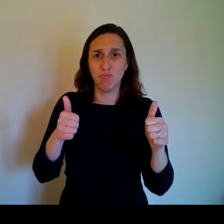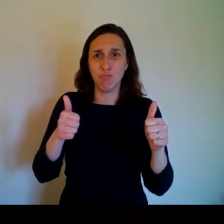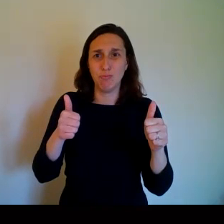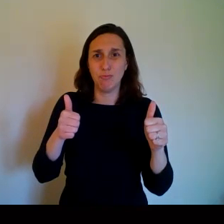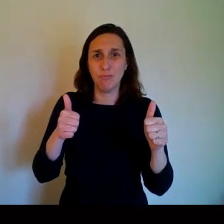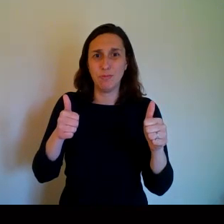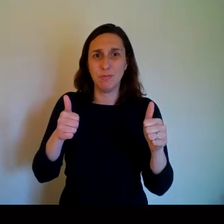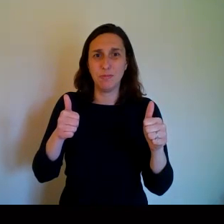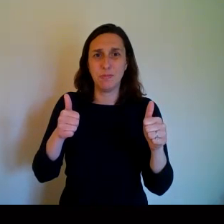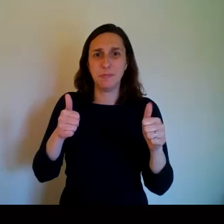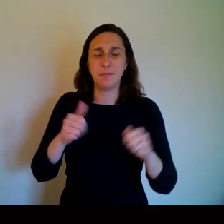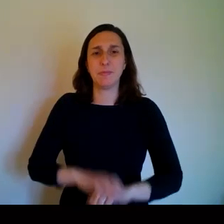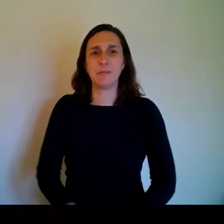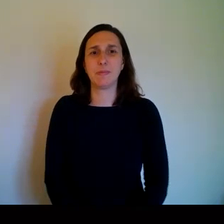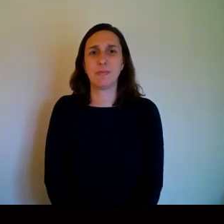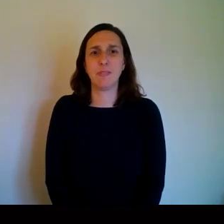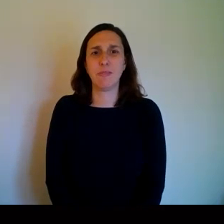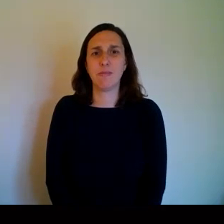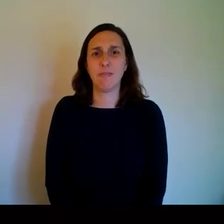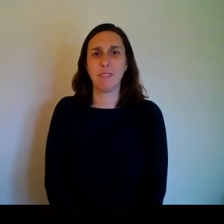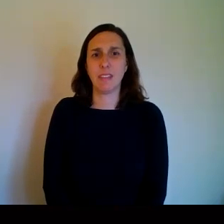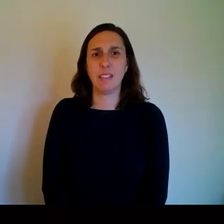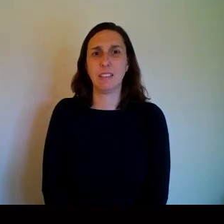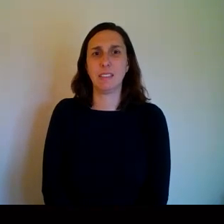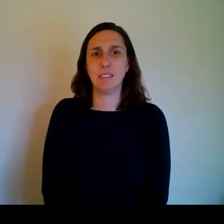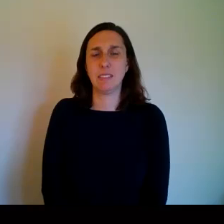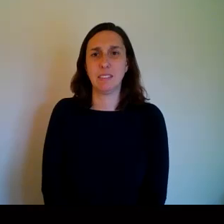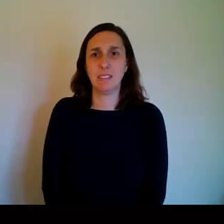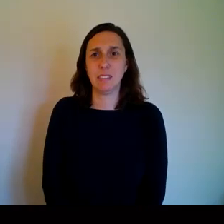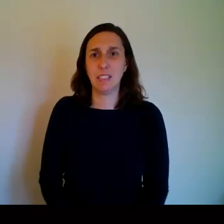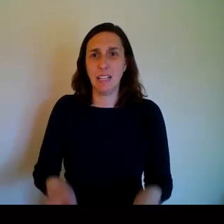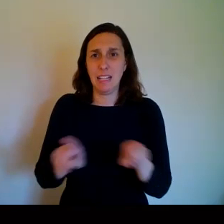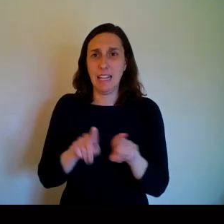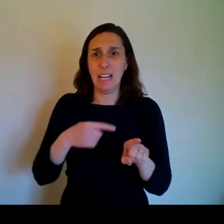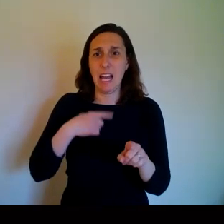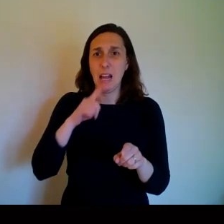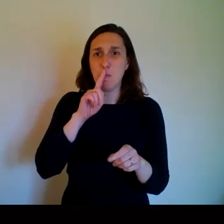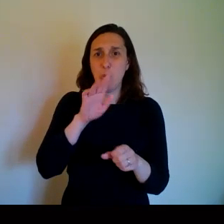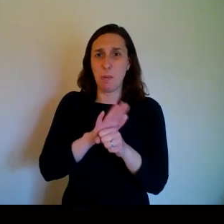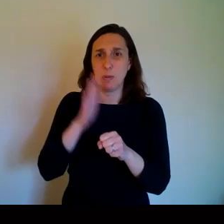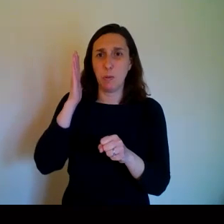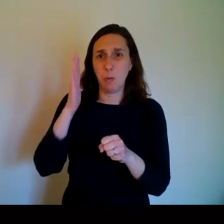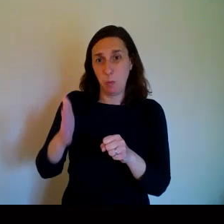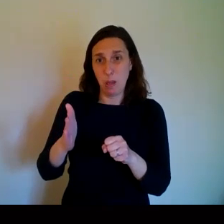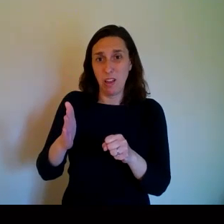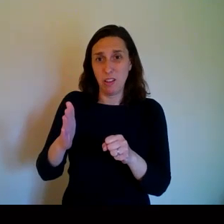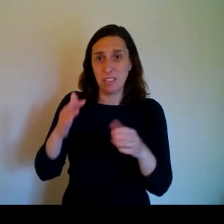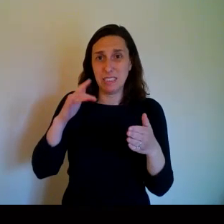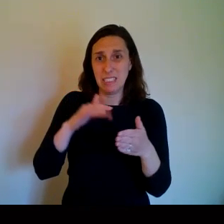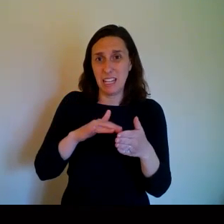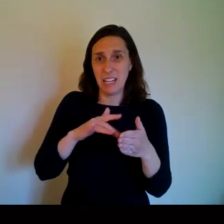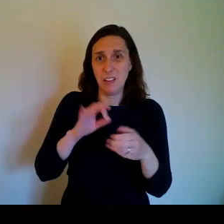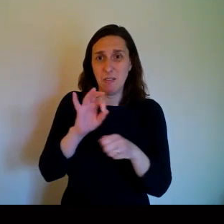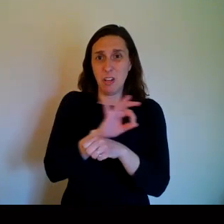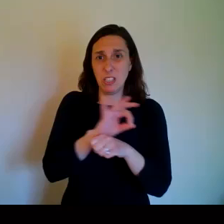coming across. As promised, we're going to begin function algebra. We have looked at division and the idea